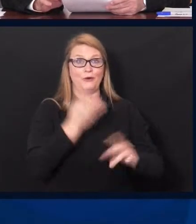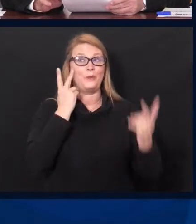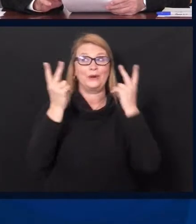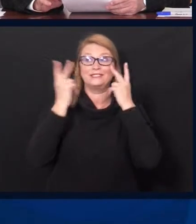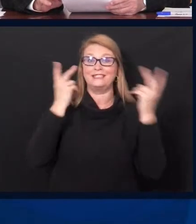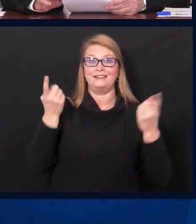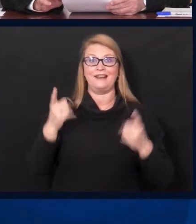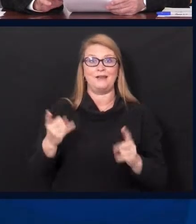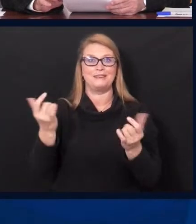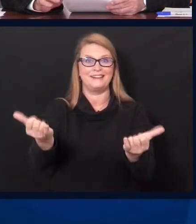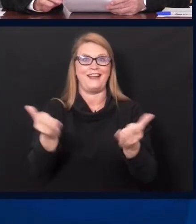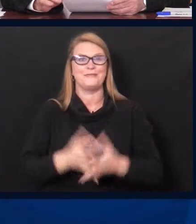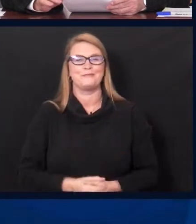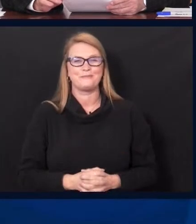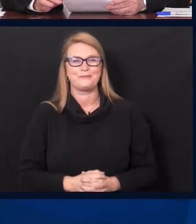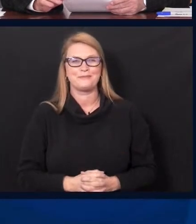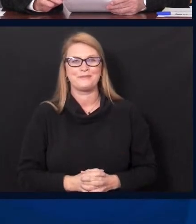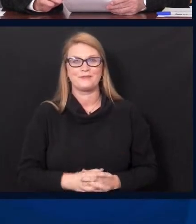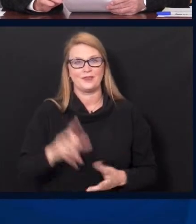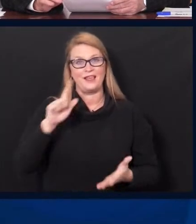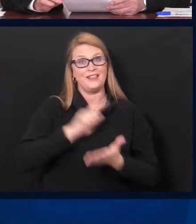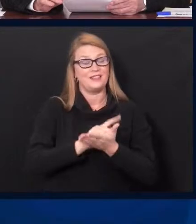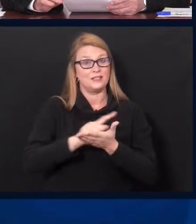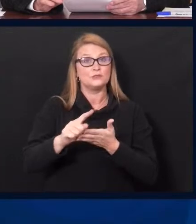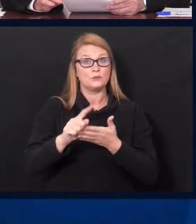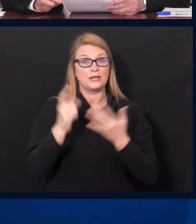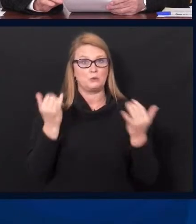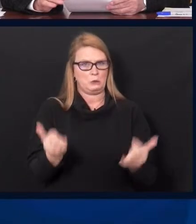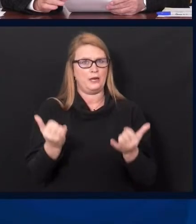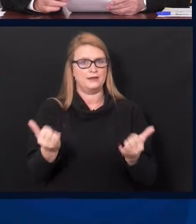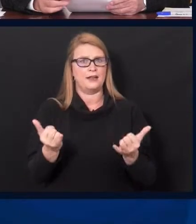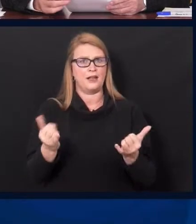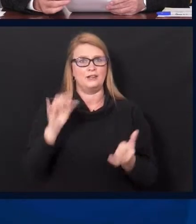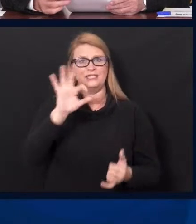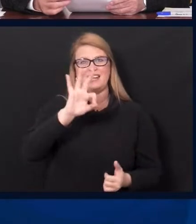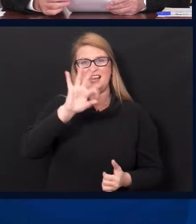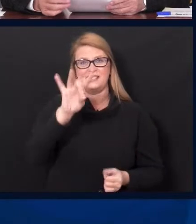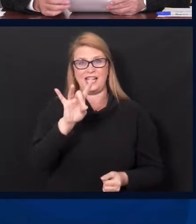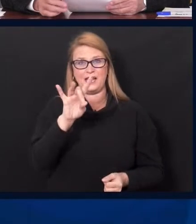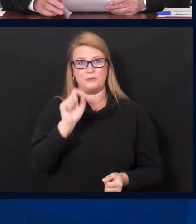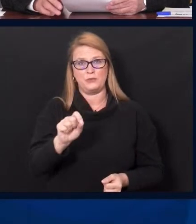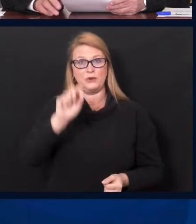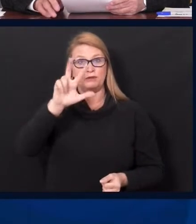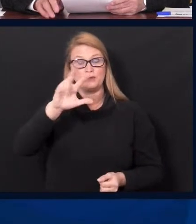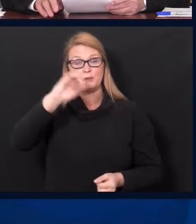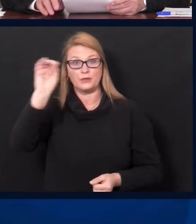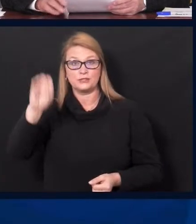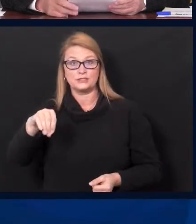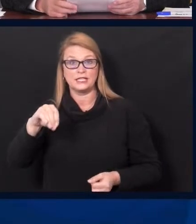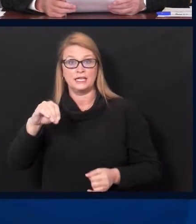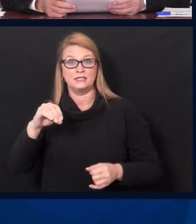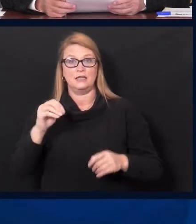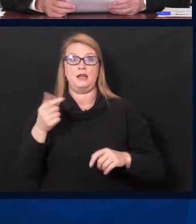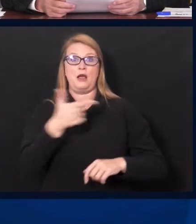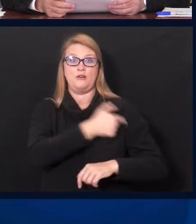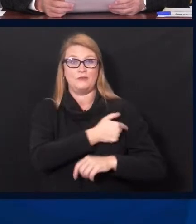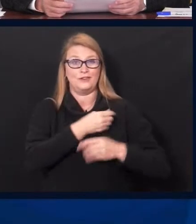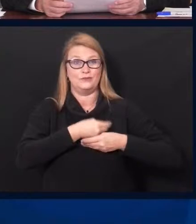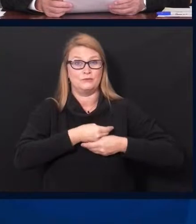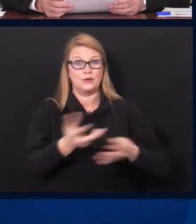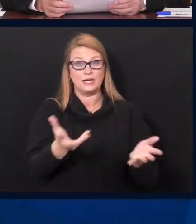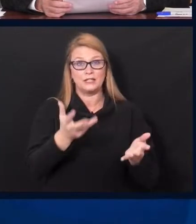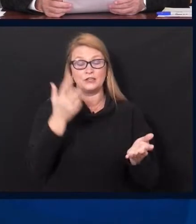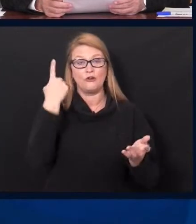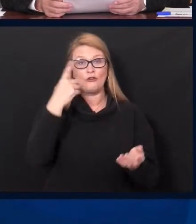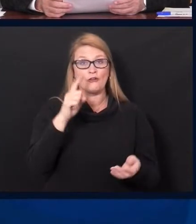place. This week, we're right now at 98.3% administration rate for